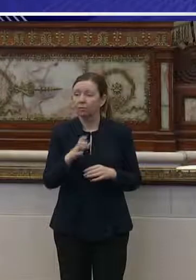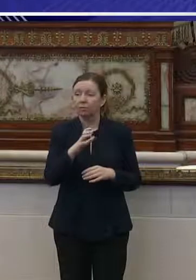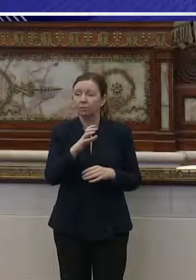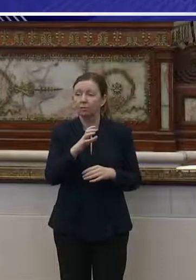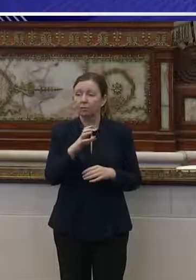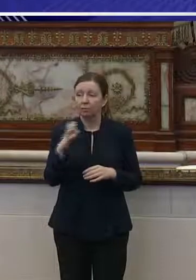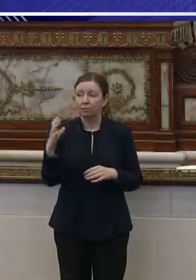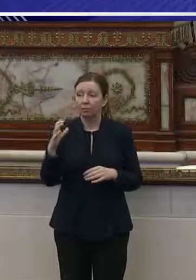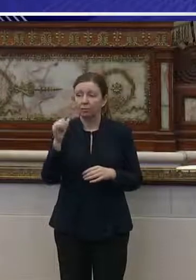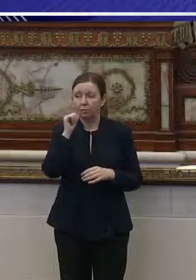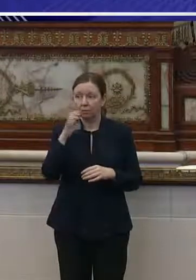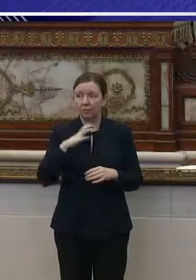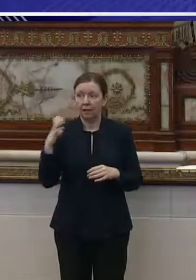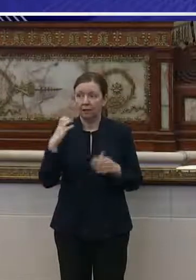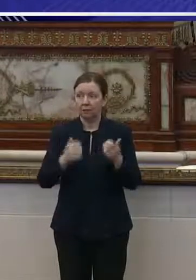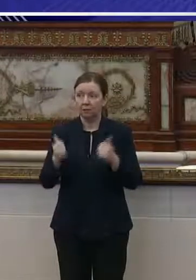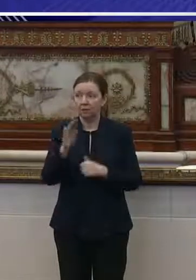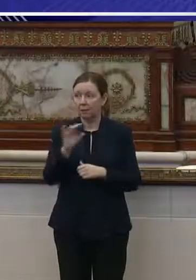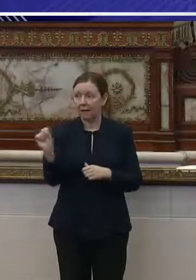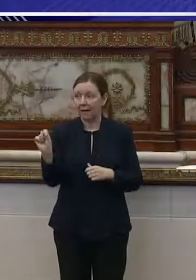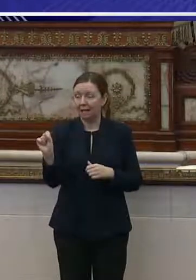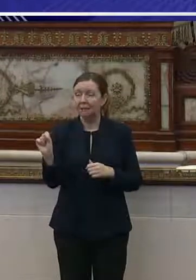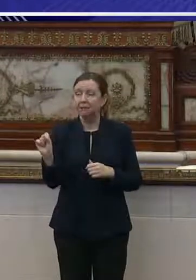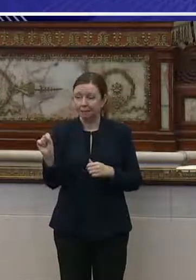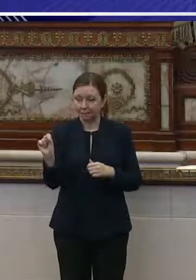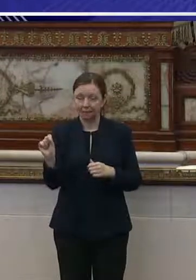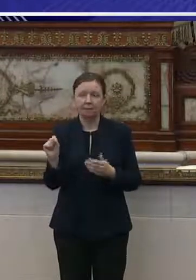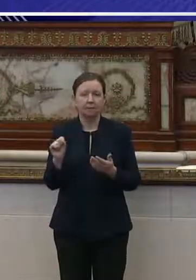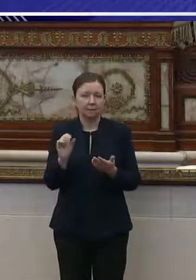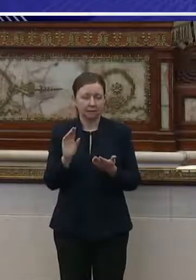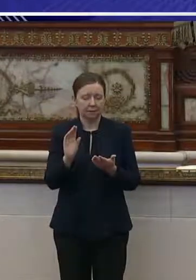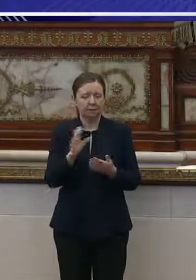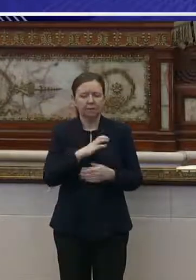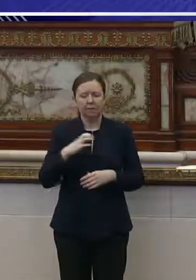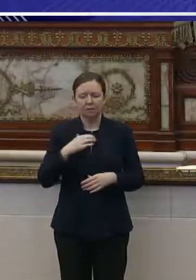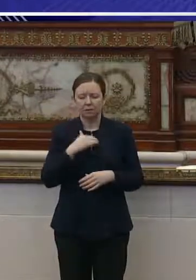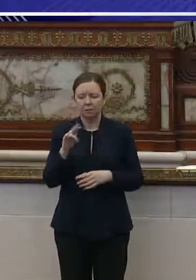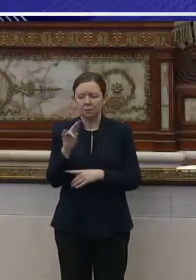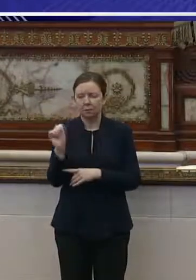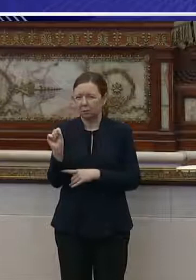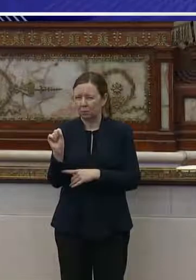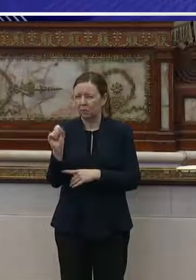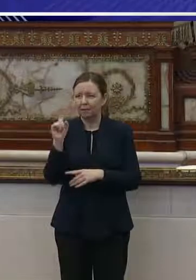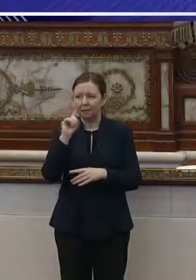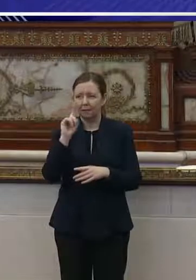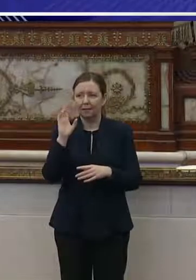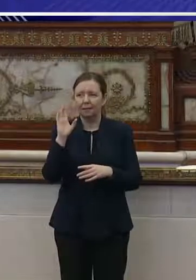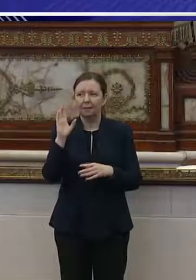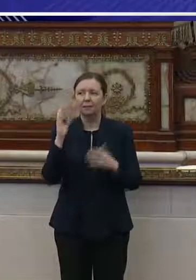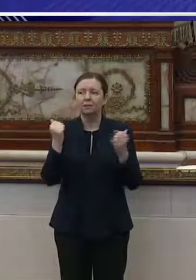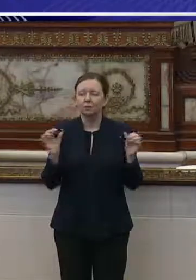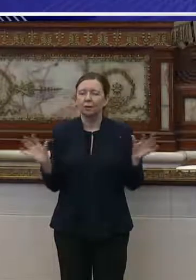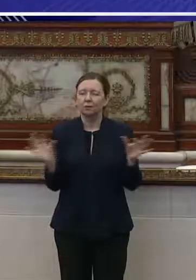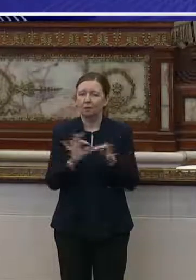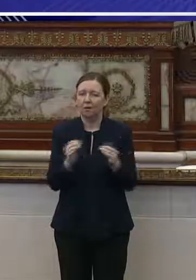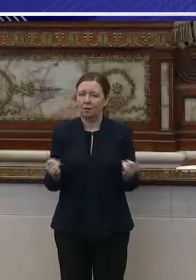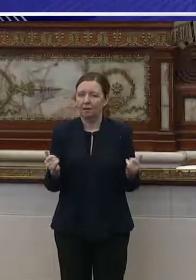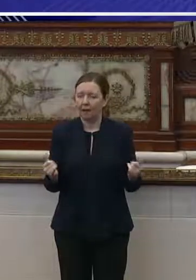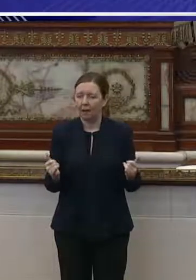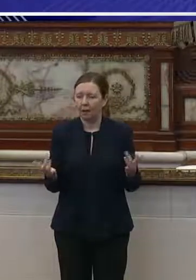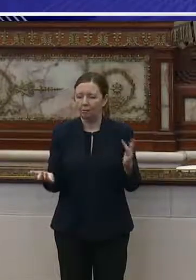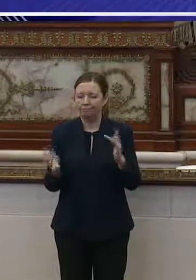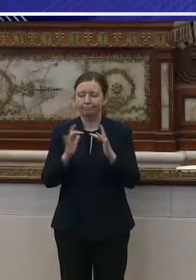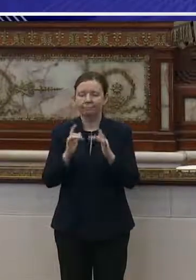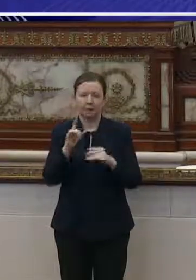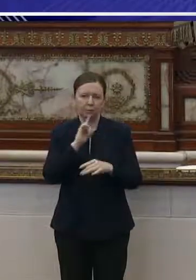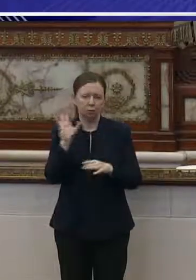And Chair Bass. Okay, and I do note that Councilmember Brooks, I believe, is trying to log on now, so I'm